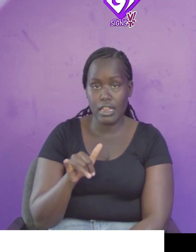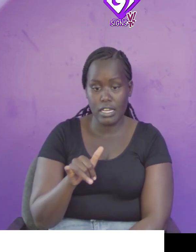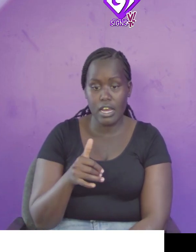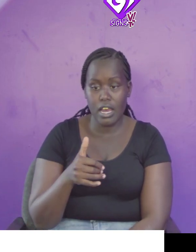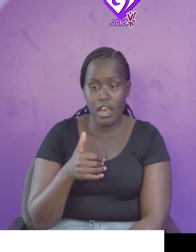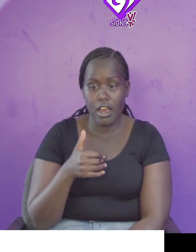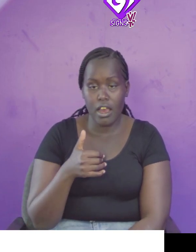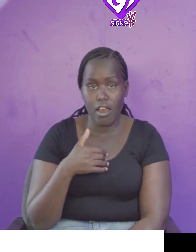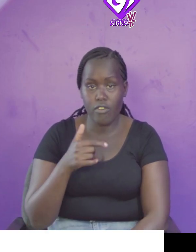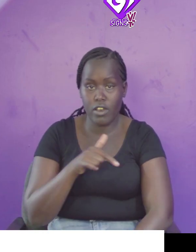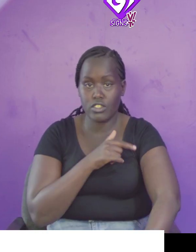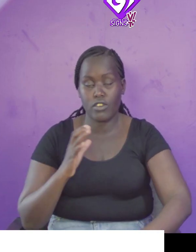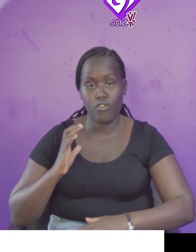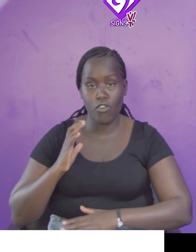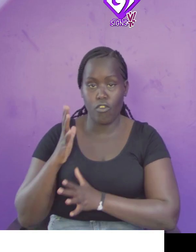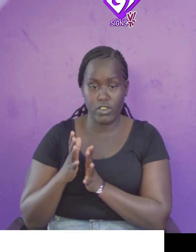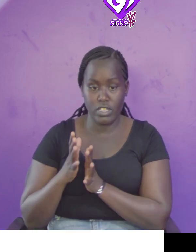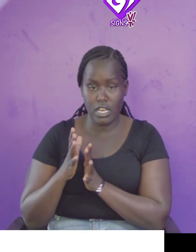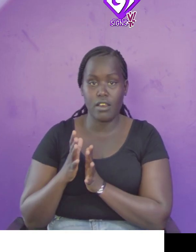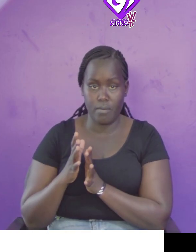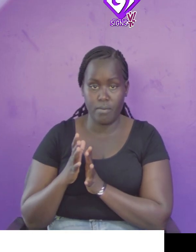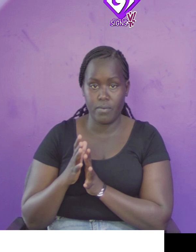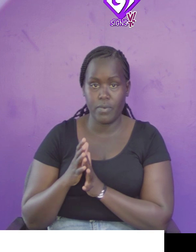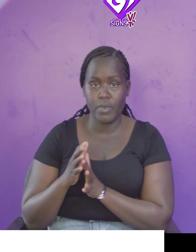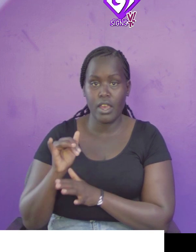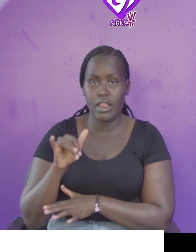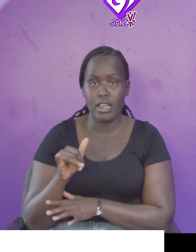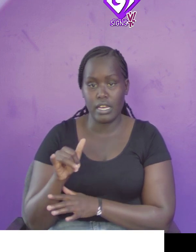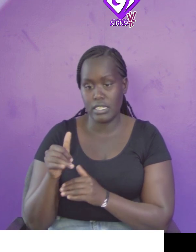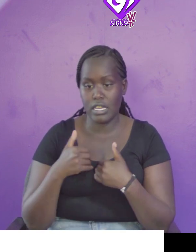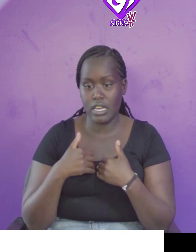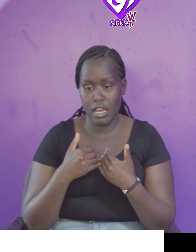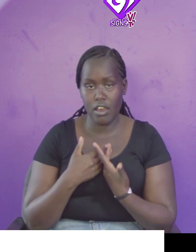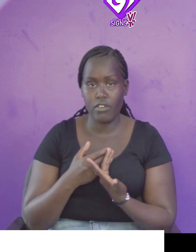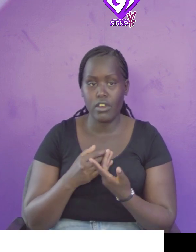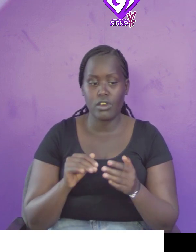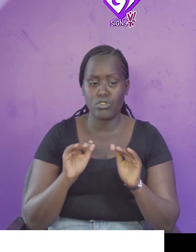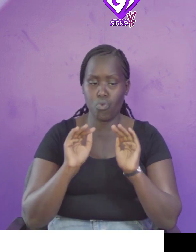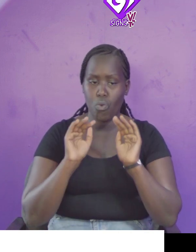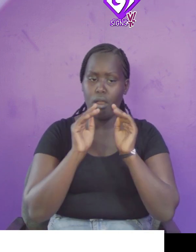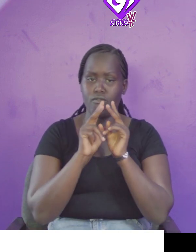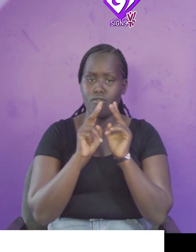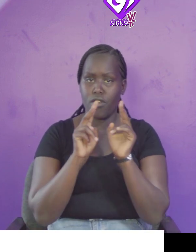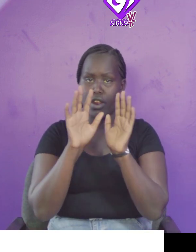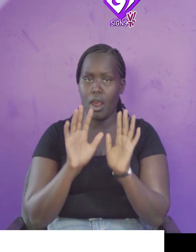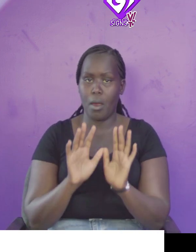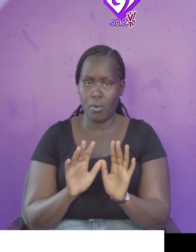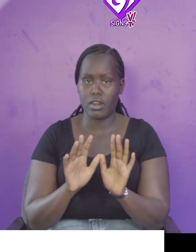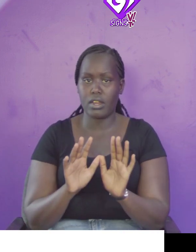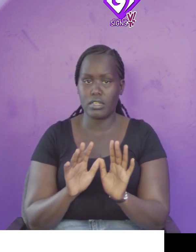officer and a whole department that is attending to this very, very important community in our society.